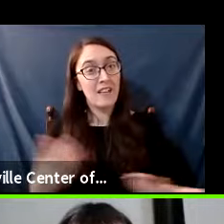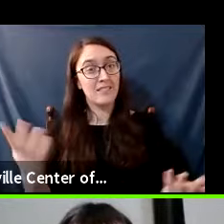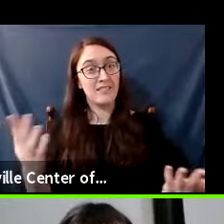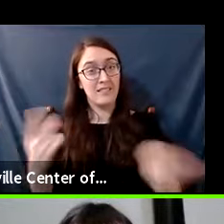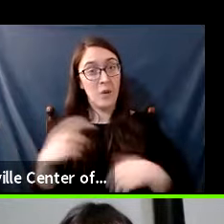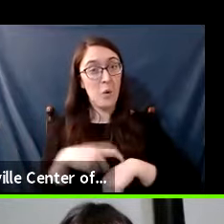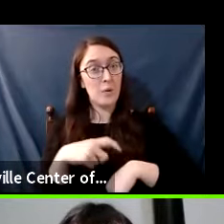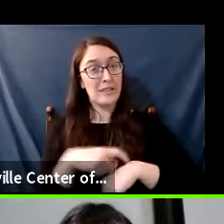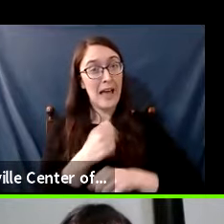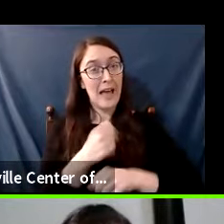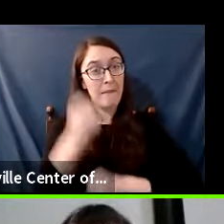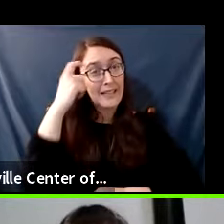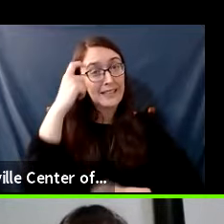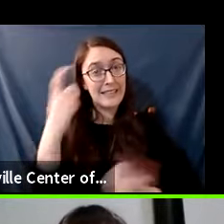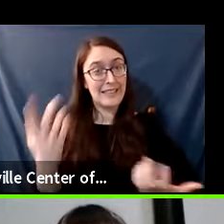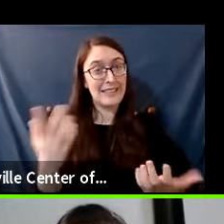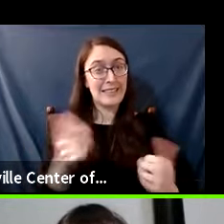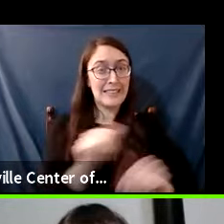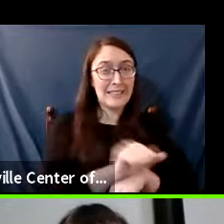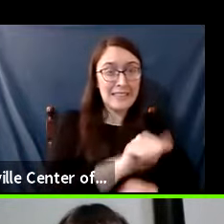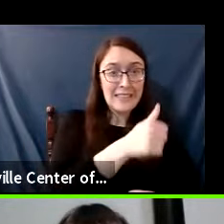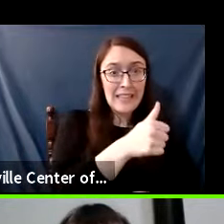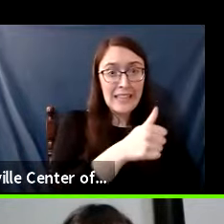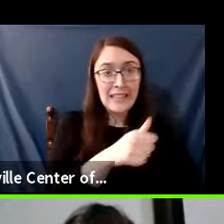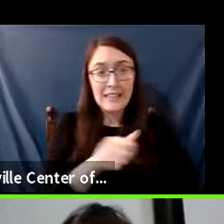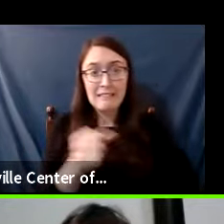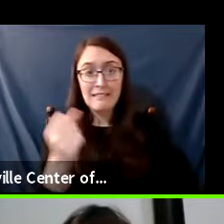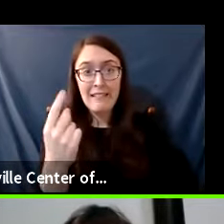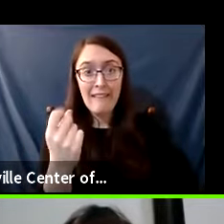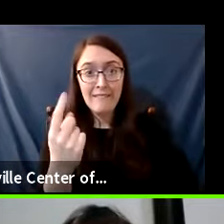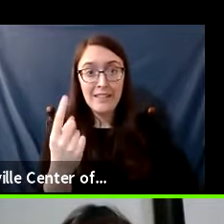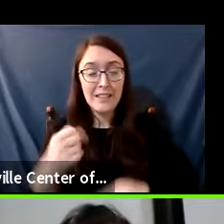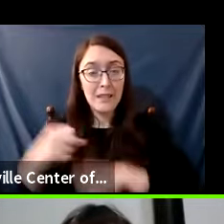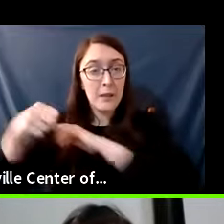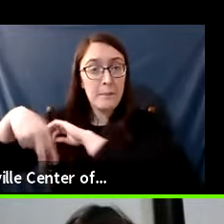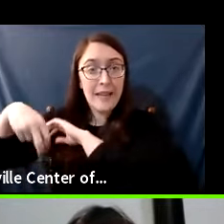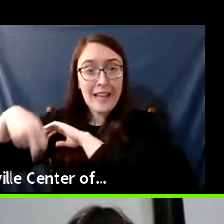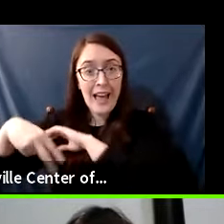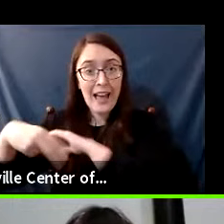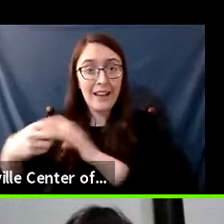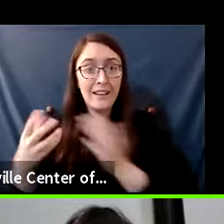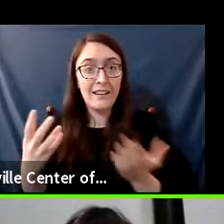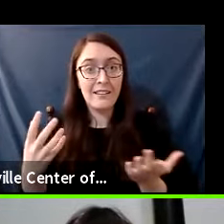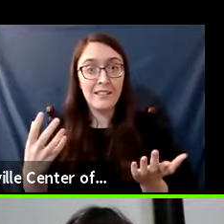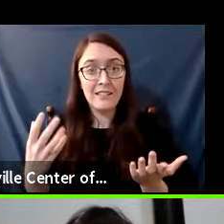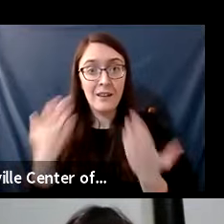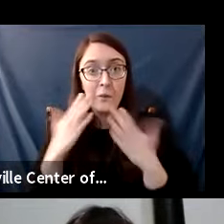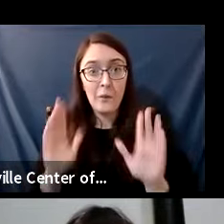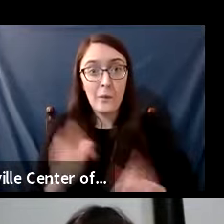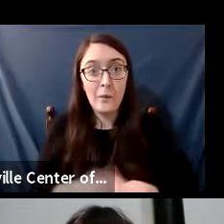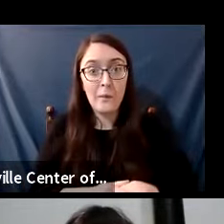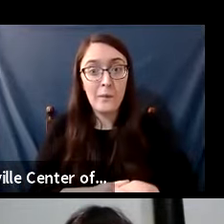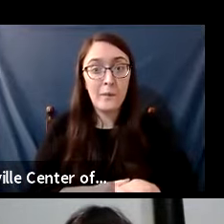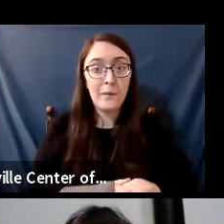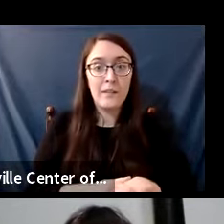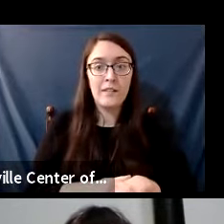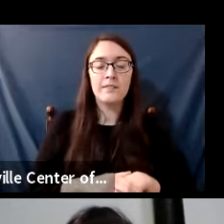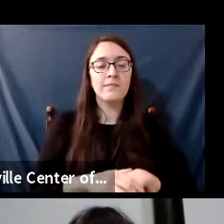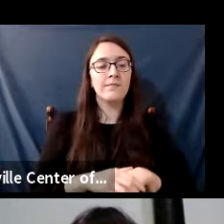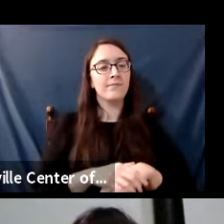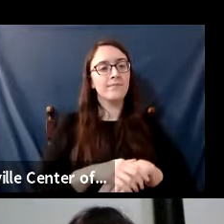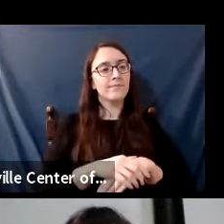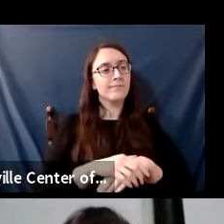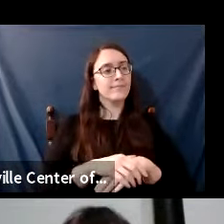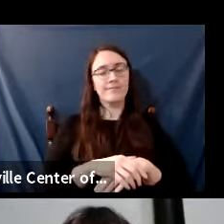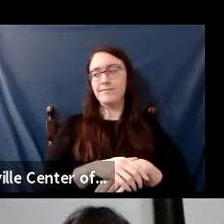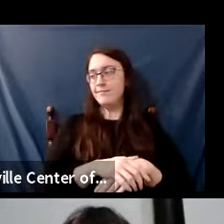11 o'clock make sense? And the short answer is we're not sure. Yeah, I mean, the last thing